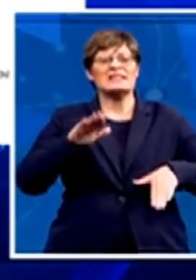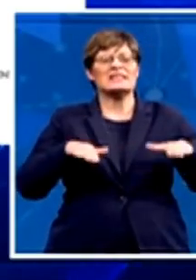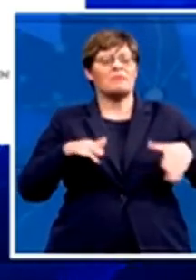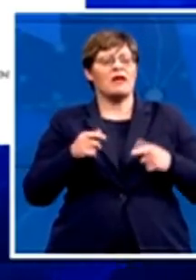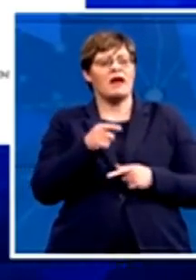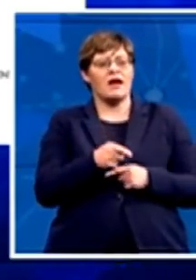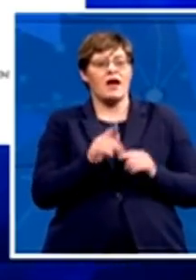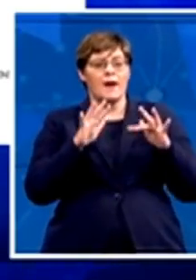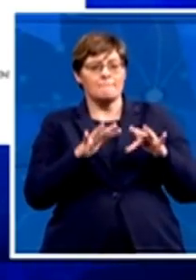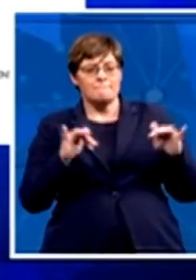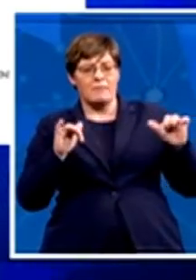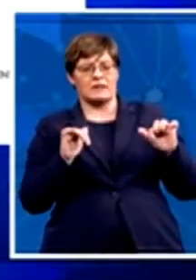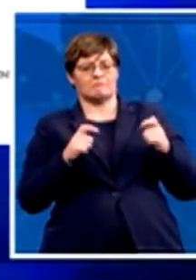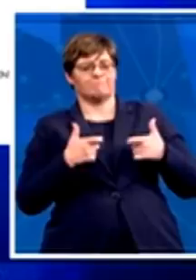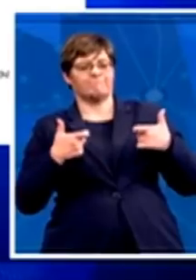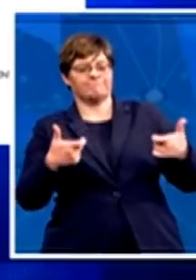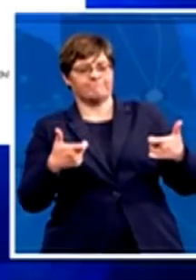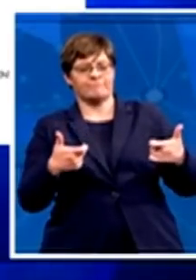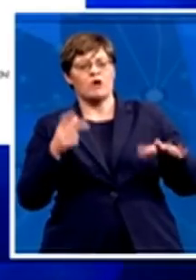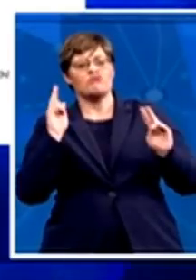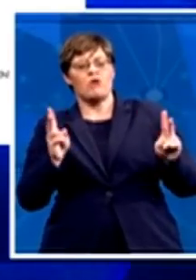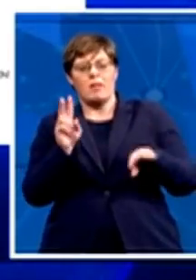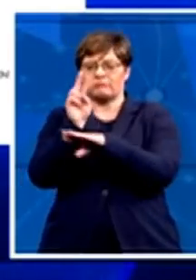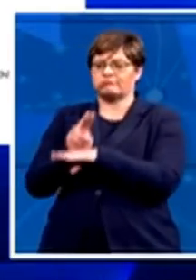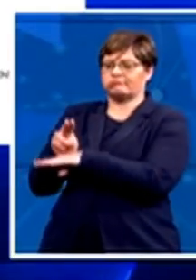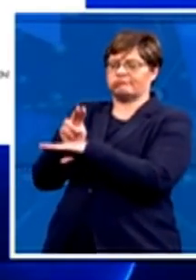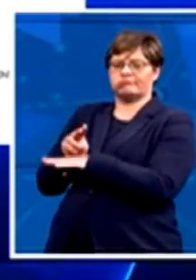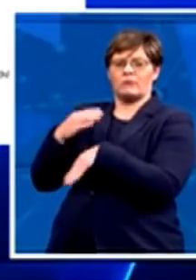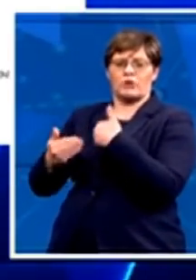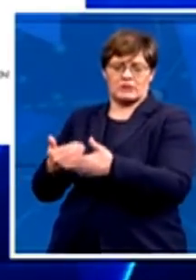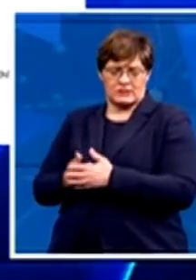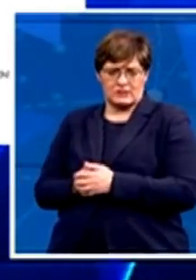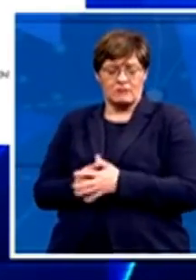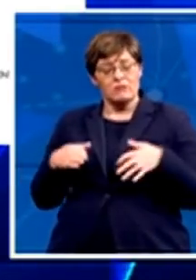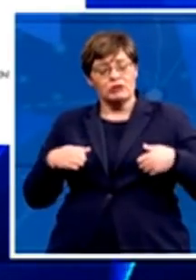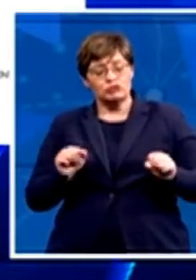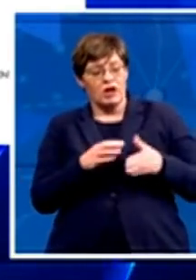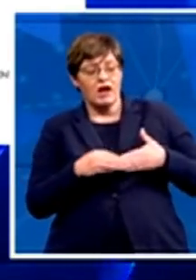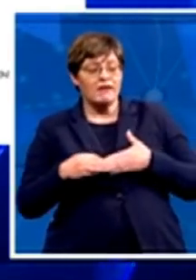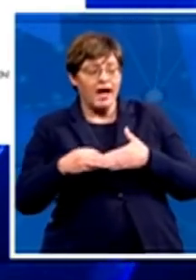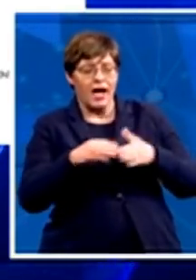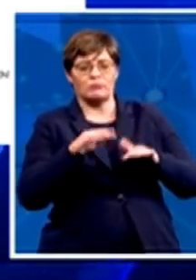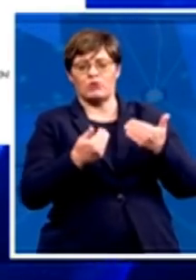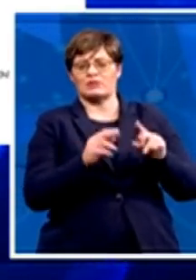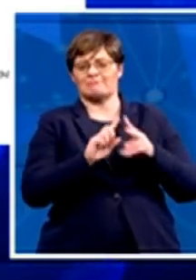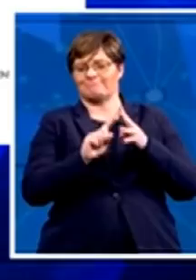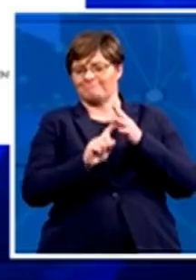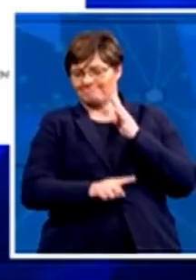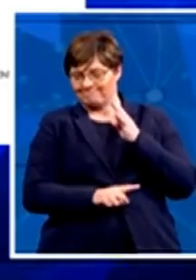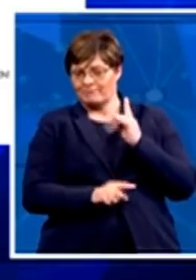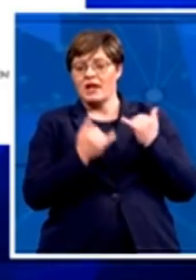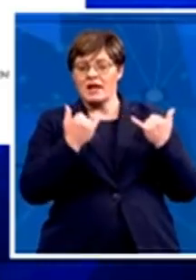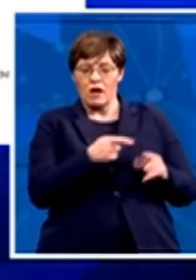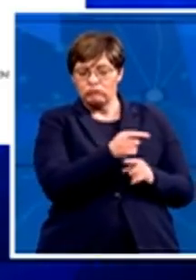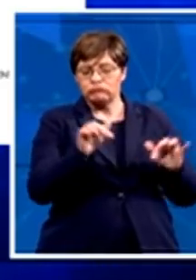ordinary oversight processes, where the chairperson guides proceedings and members are allowed to participate to the extent they